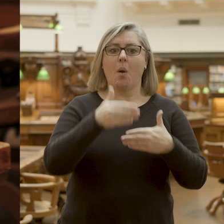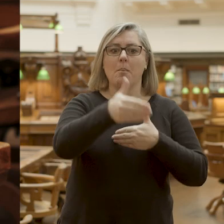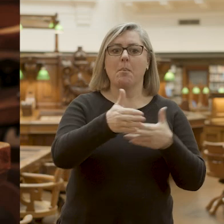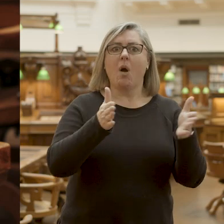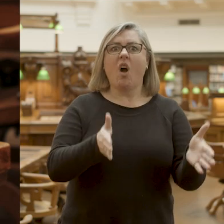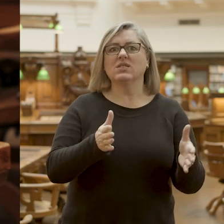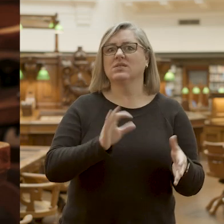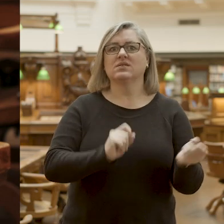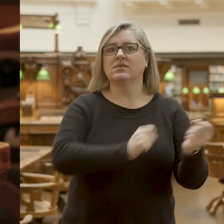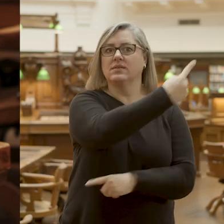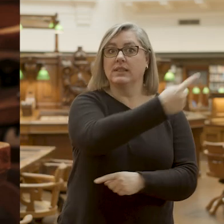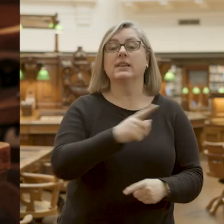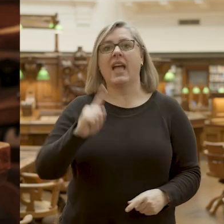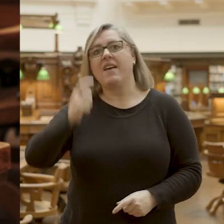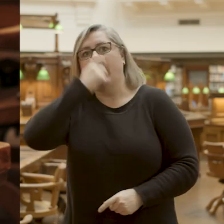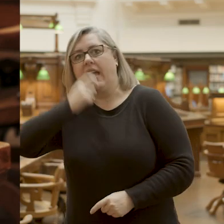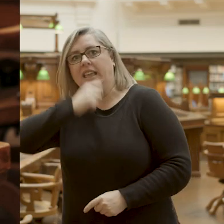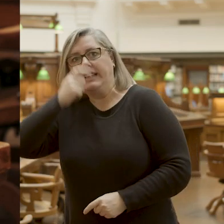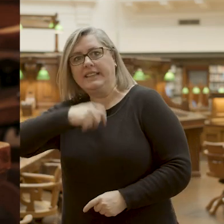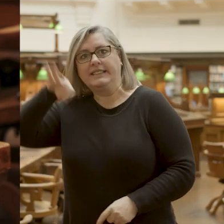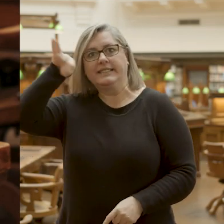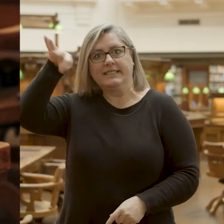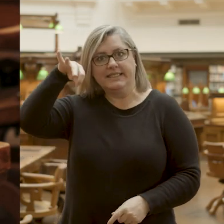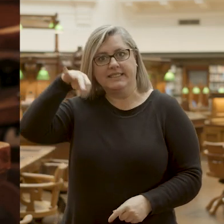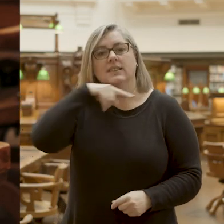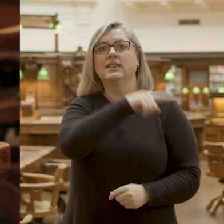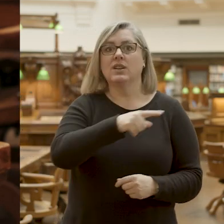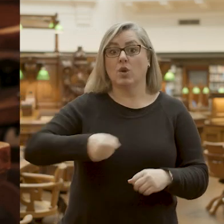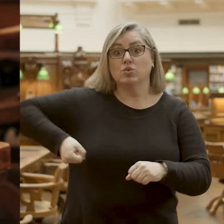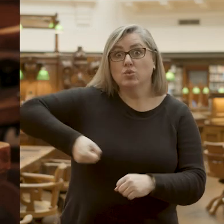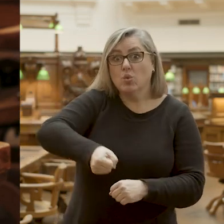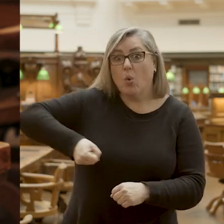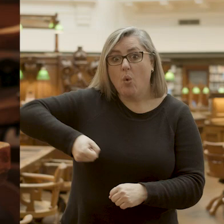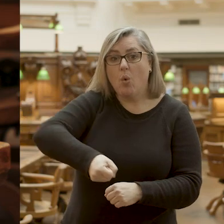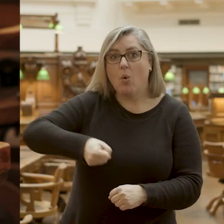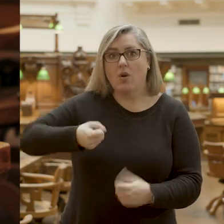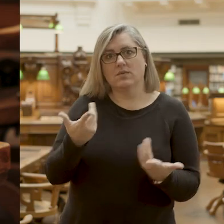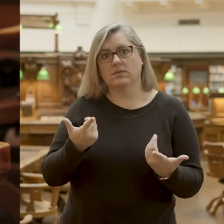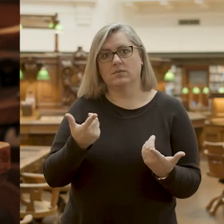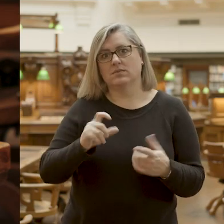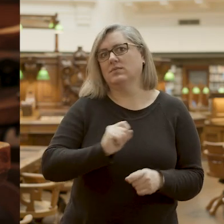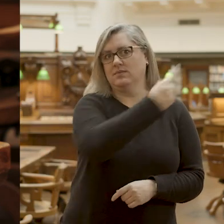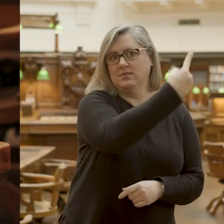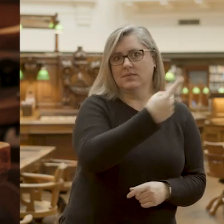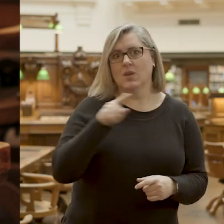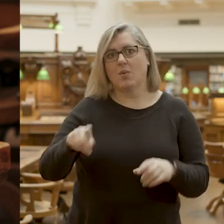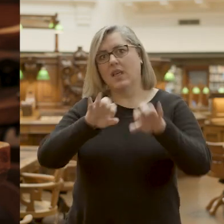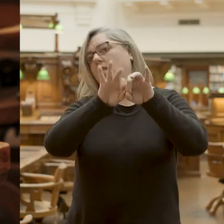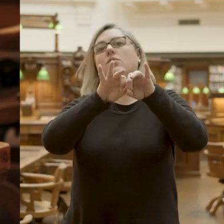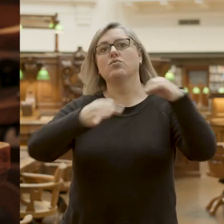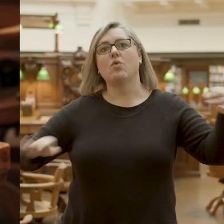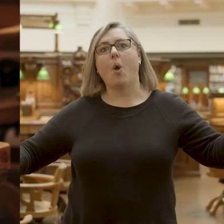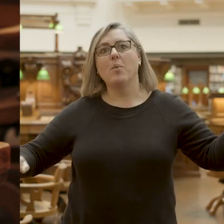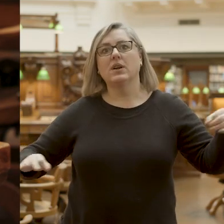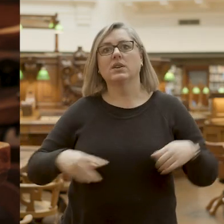handkerchief. Instead of a saw, I'm going to use these pieces of rope here. I've got a couple of pieces of rope. So